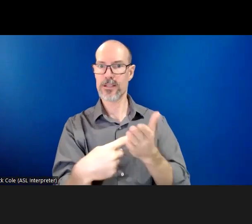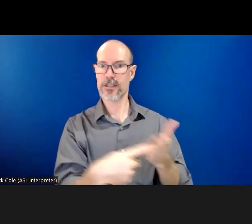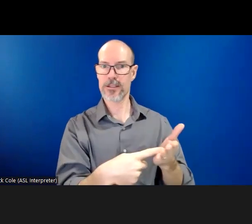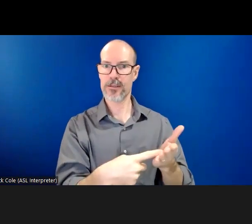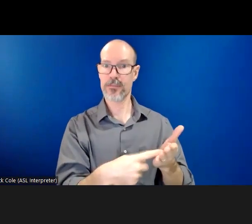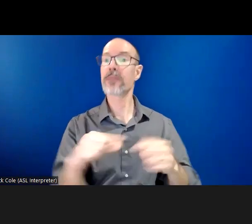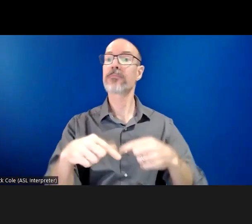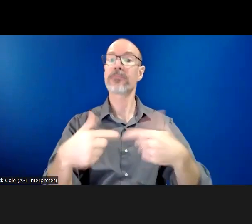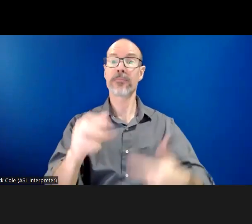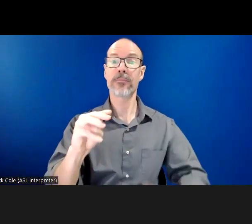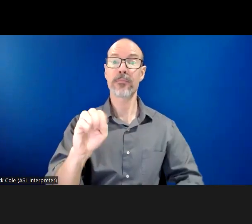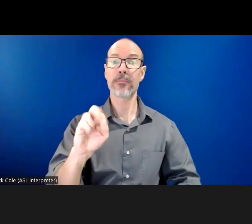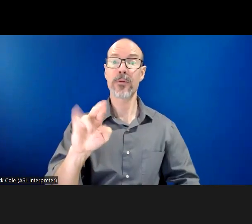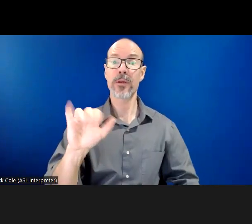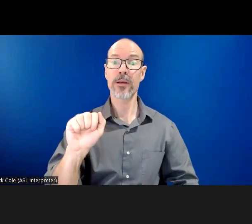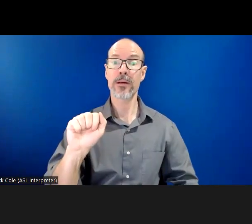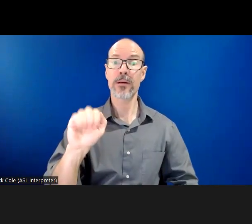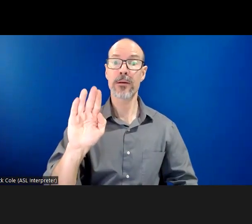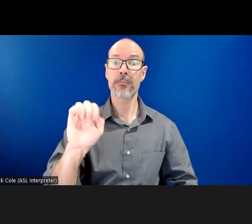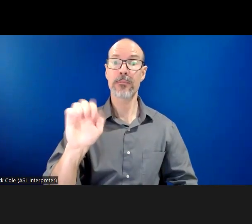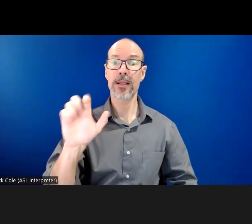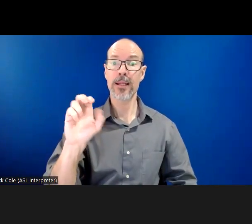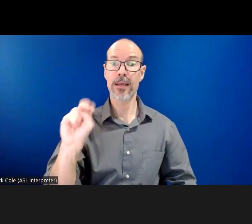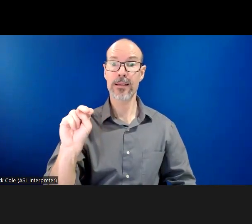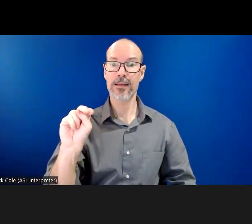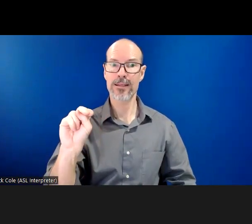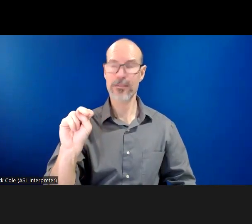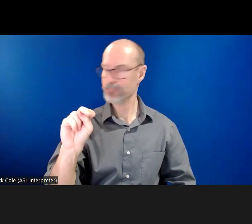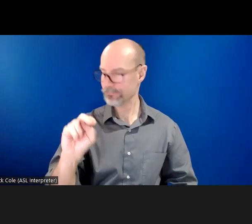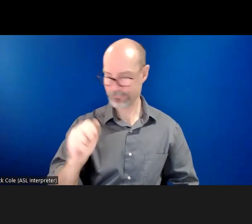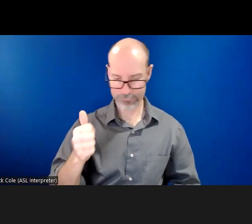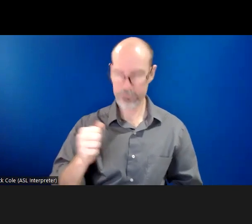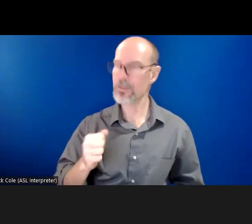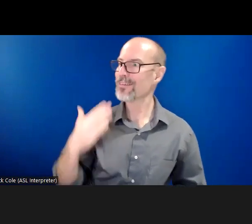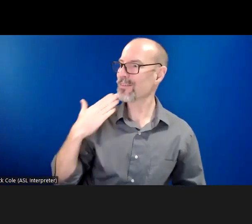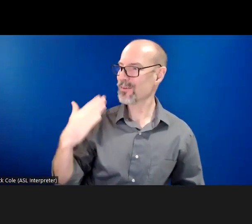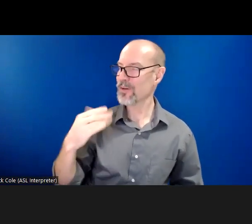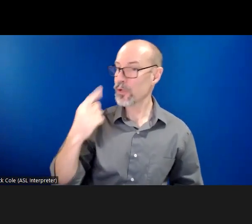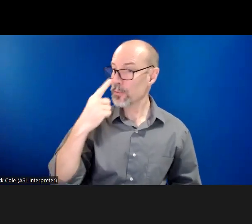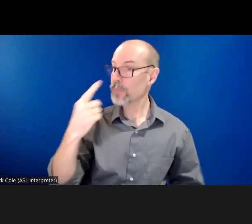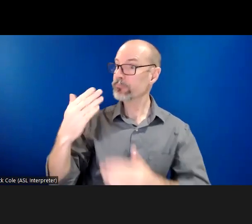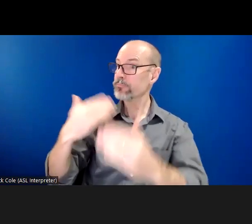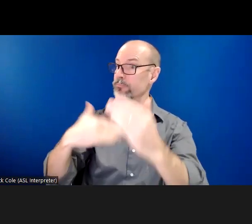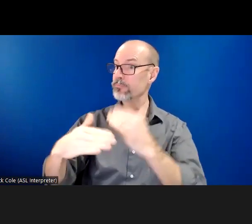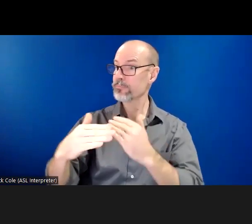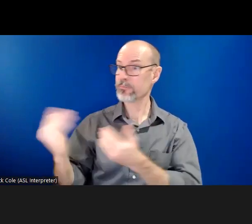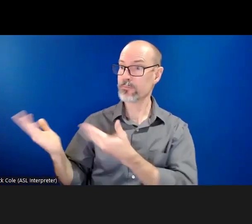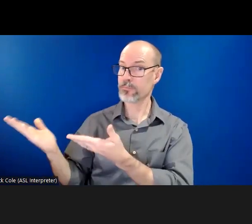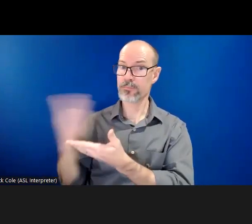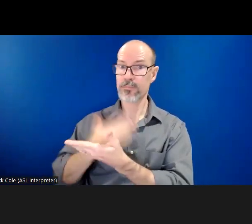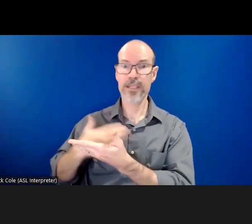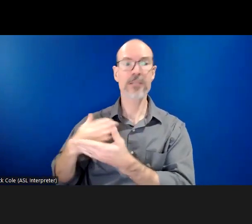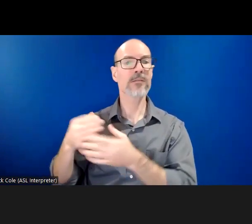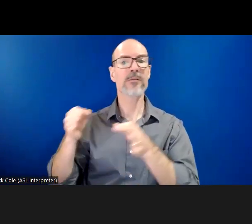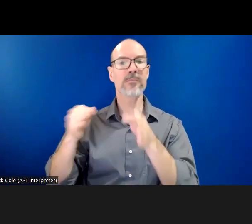Kessel. So now we're going, if we could go to the next slide, we are going to go over the agenda.